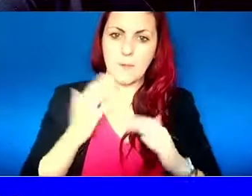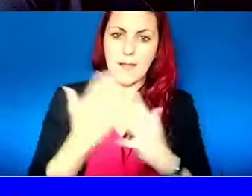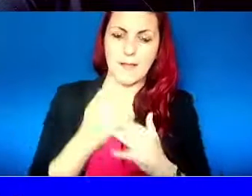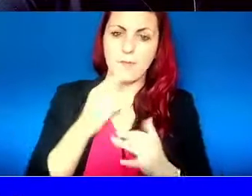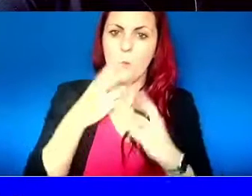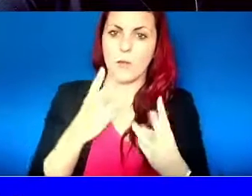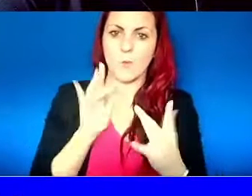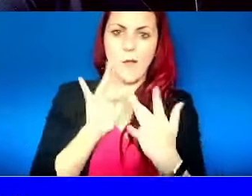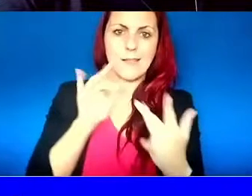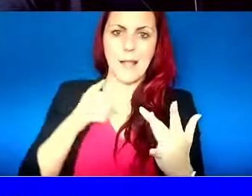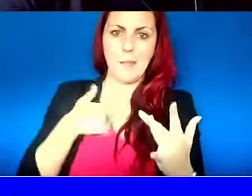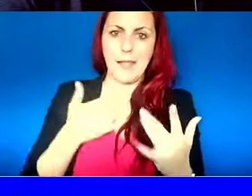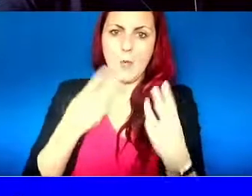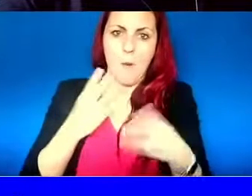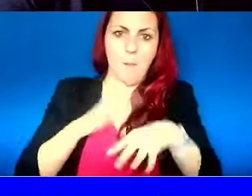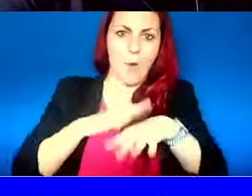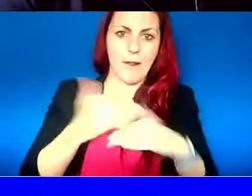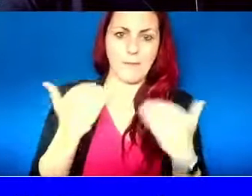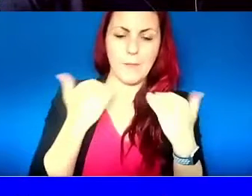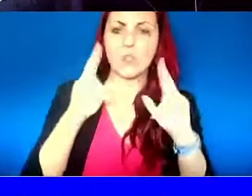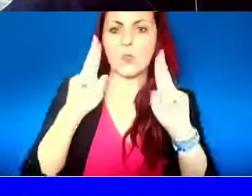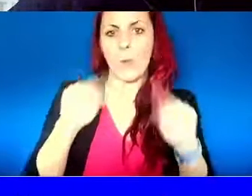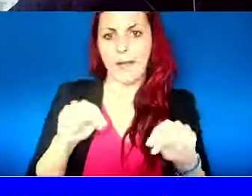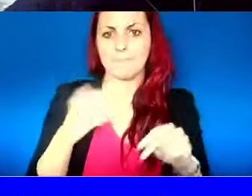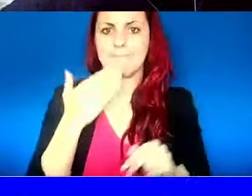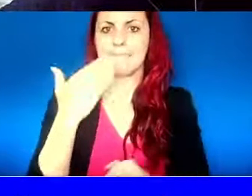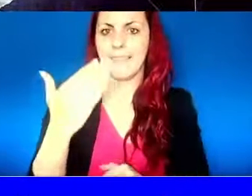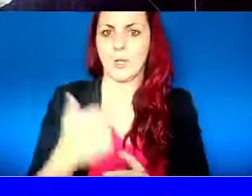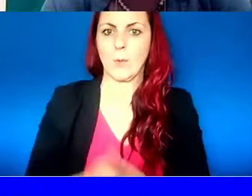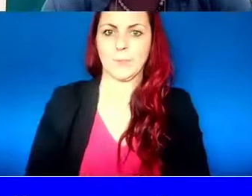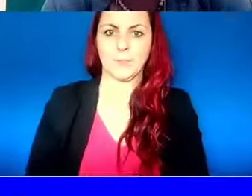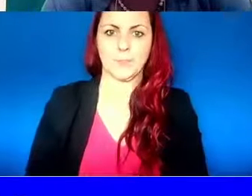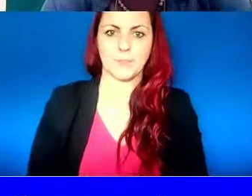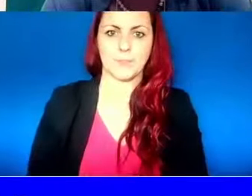me if you need any more detail. Thank you.